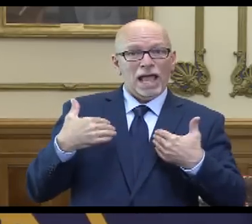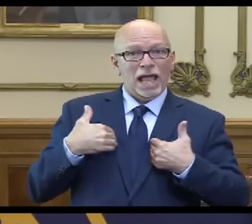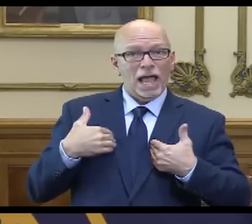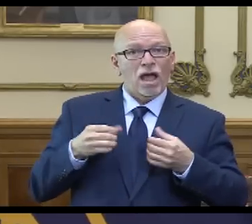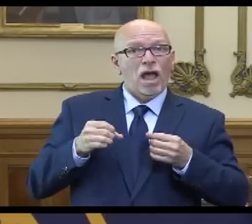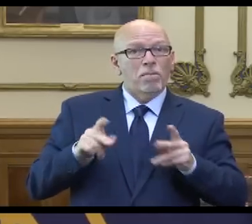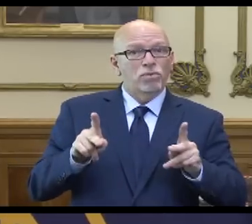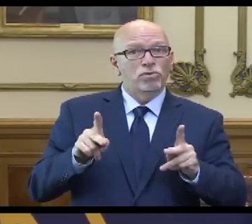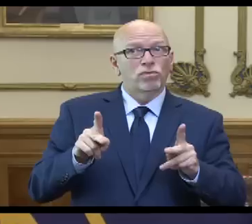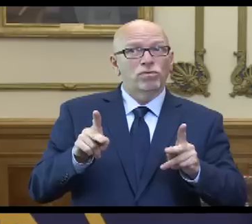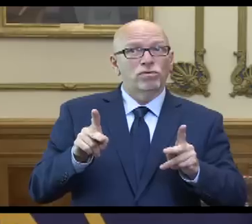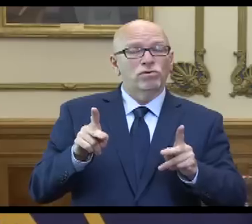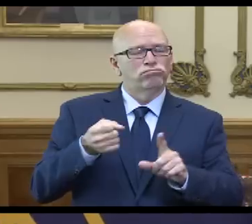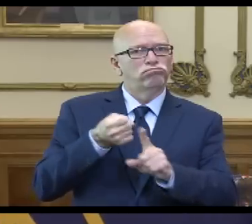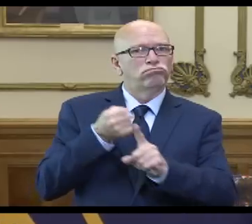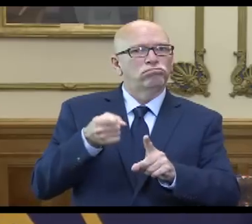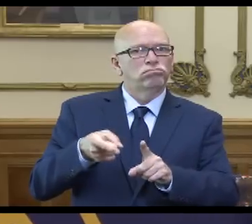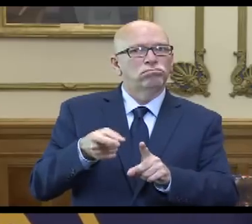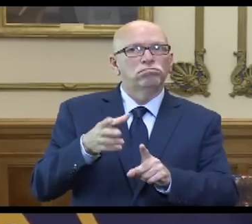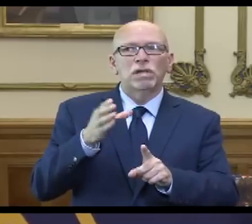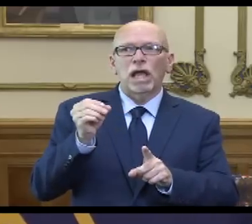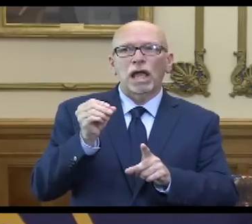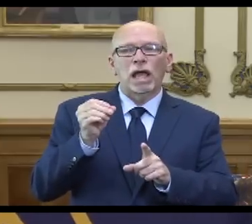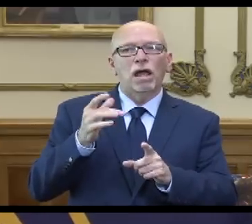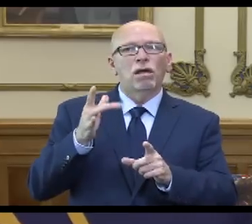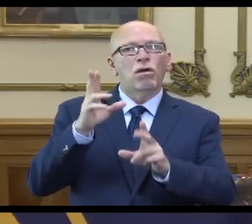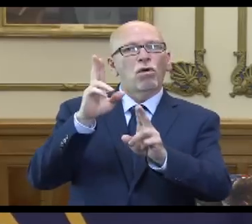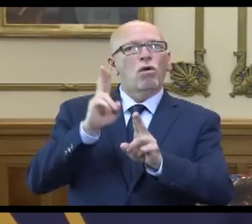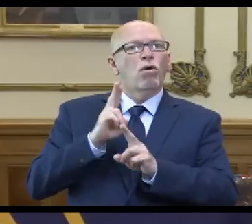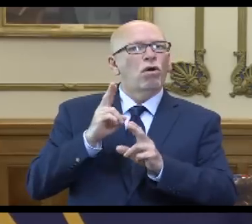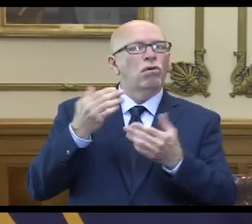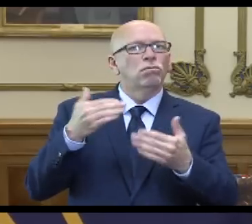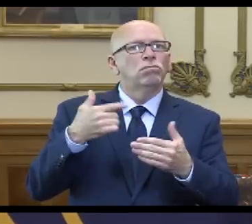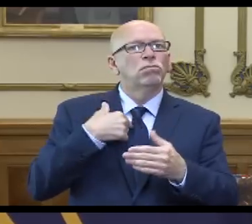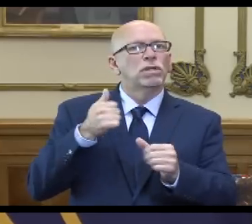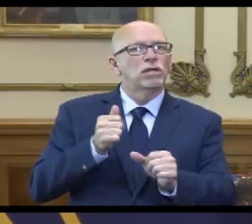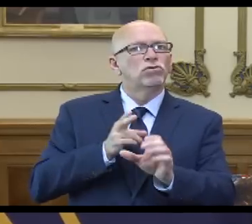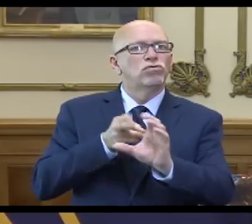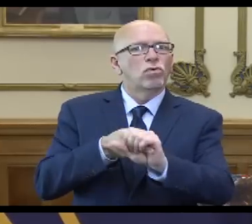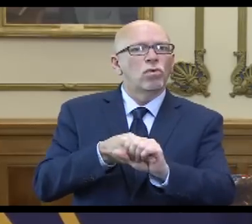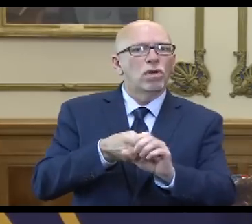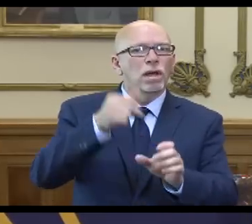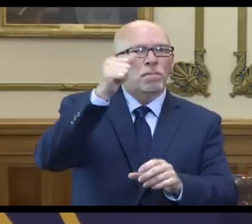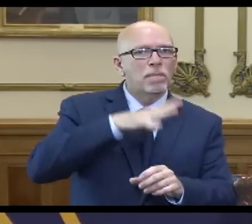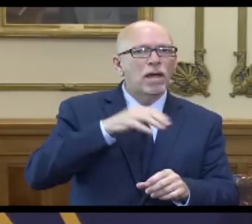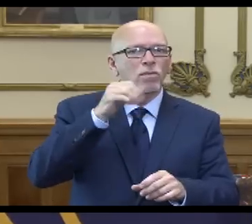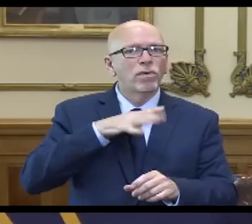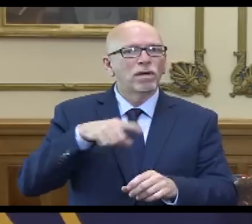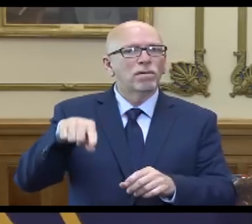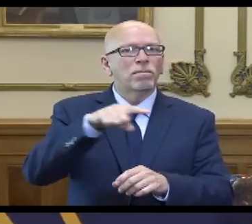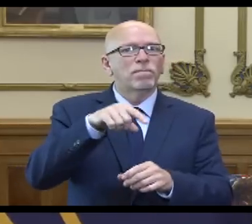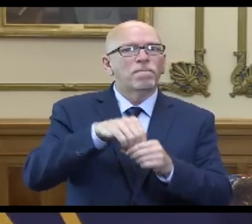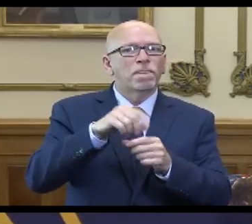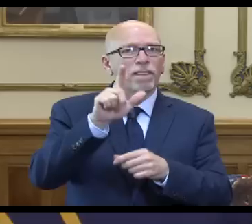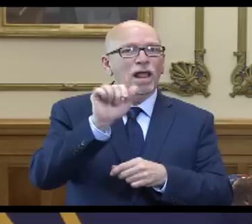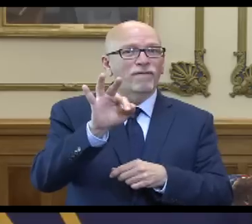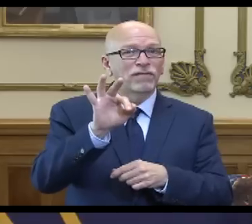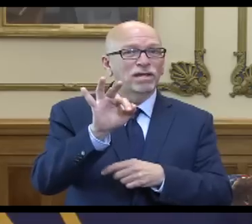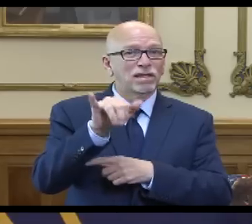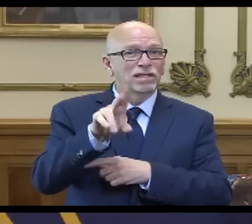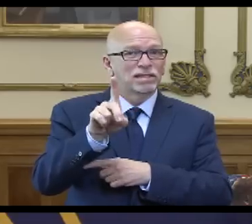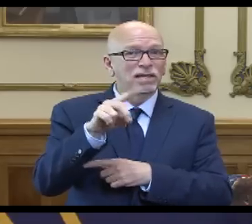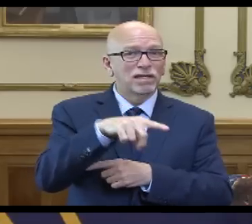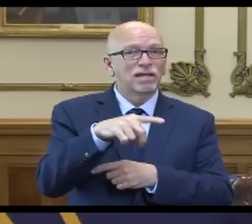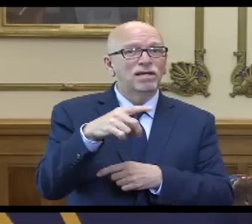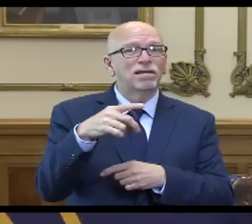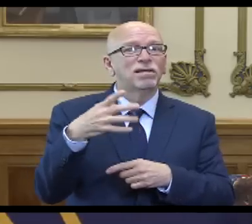of a lifetime and a real privilege to join men and women on an honor flight out of Lafayette, Indiana, to